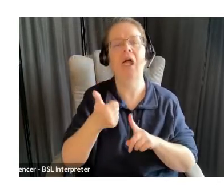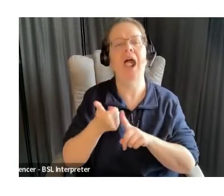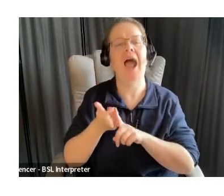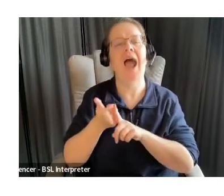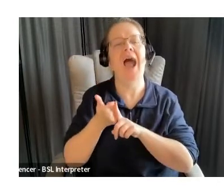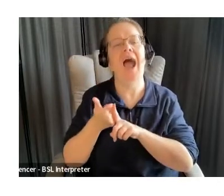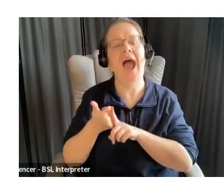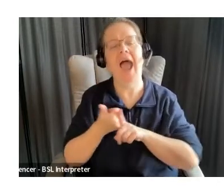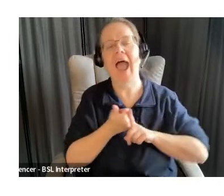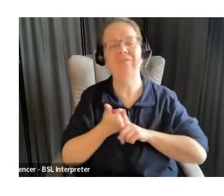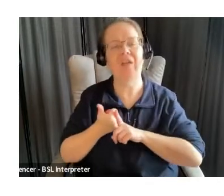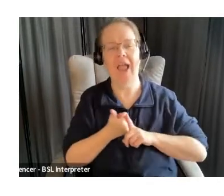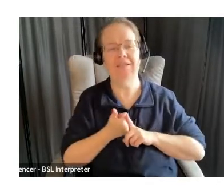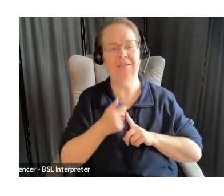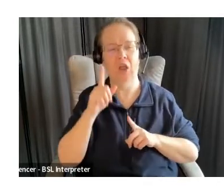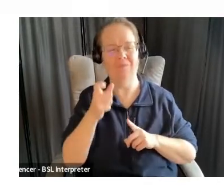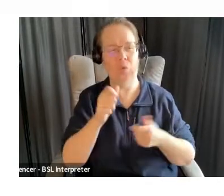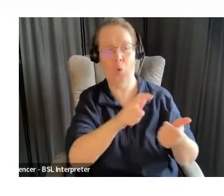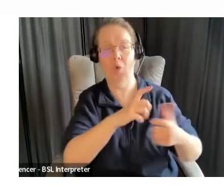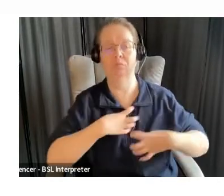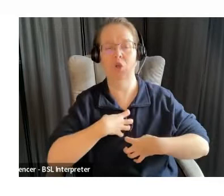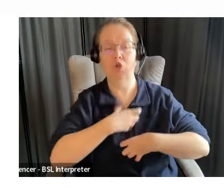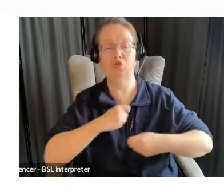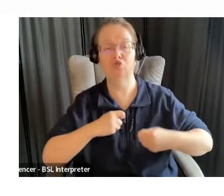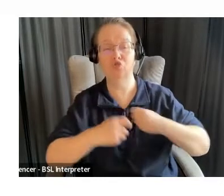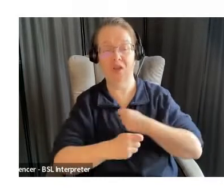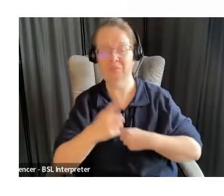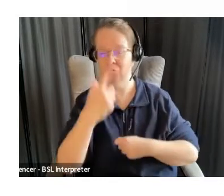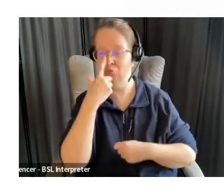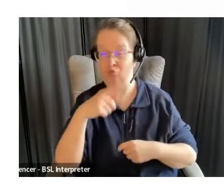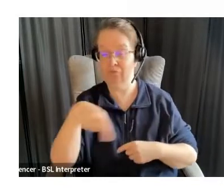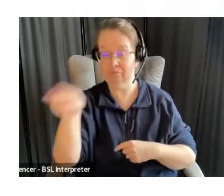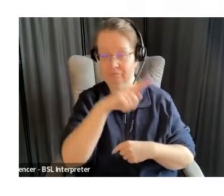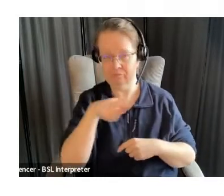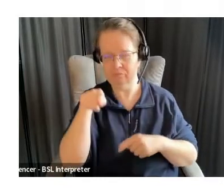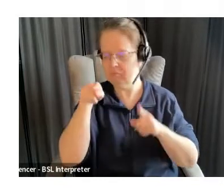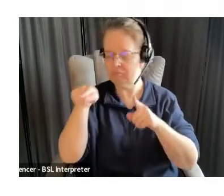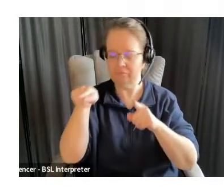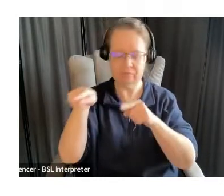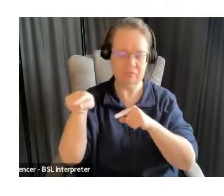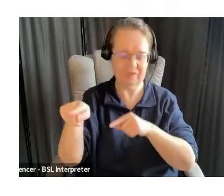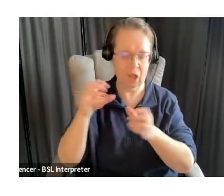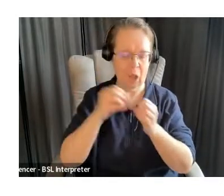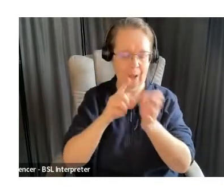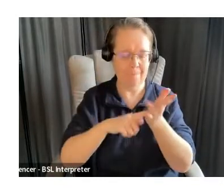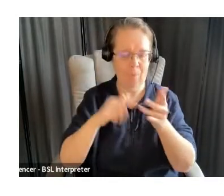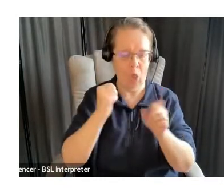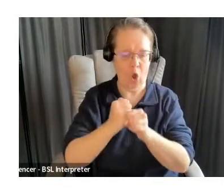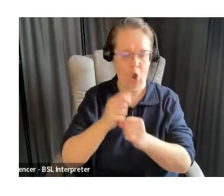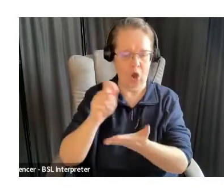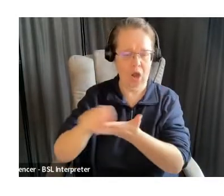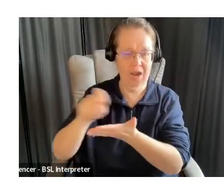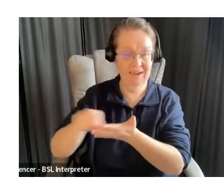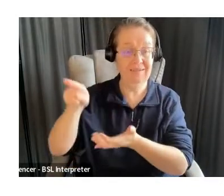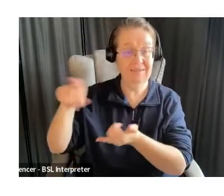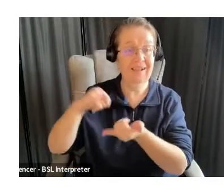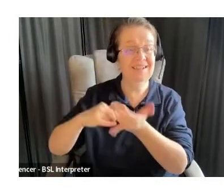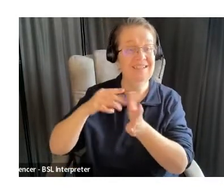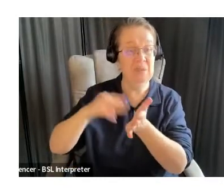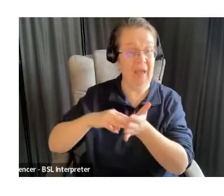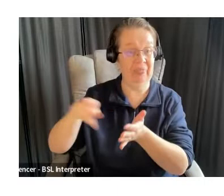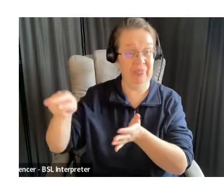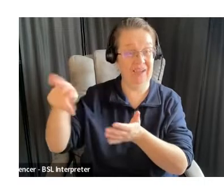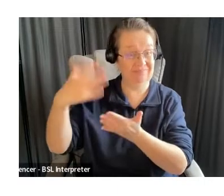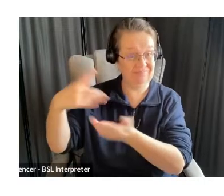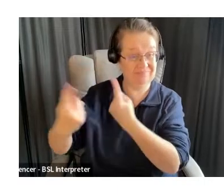adjustments exercise that you can do. And again, this is drawn from a wonderful blog article that Samantha had written on